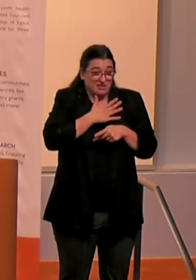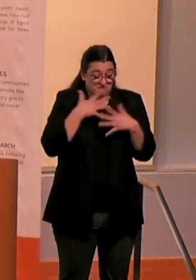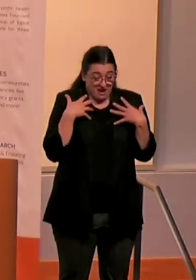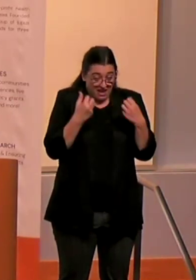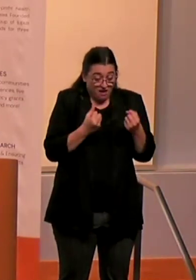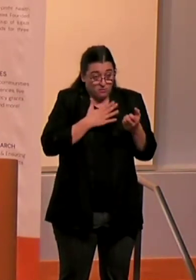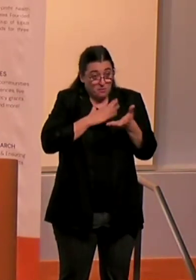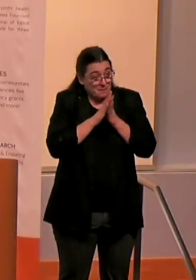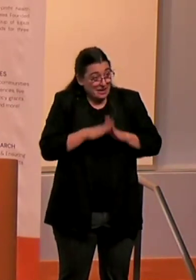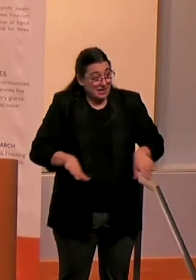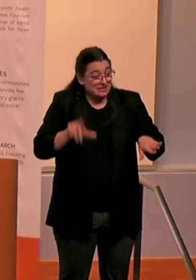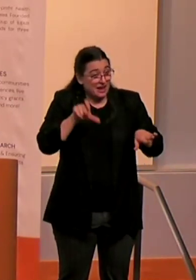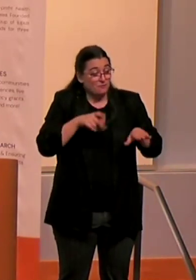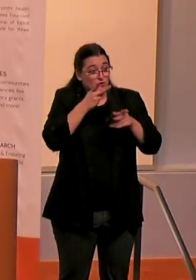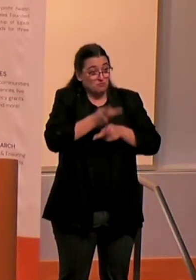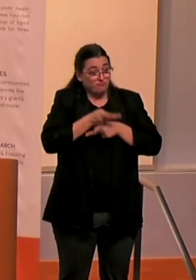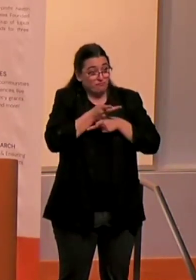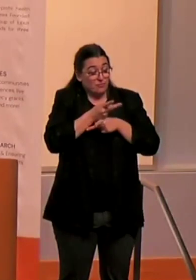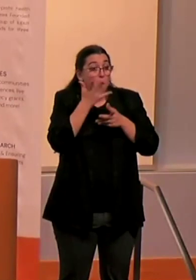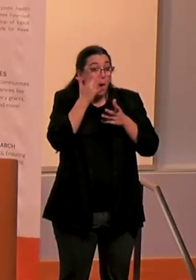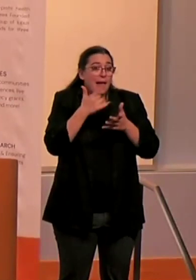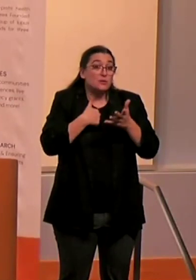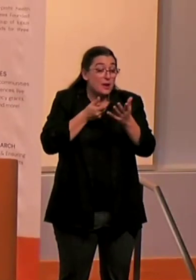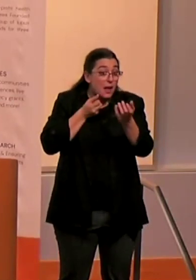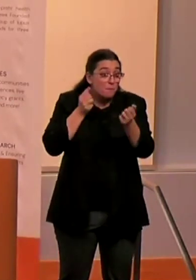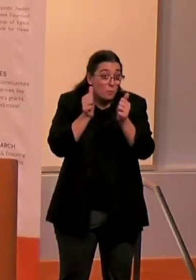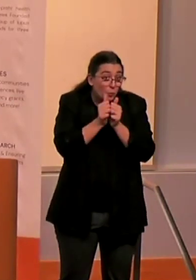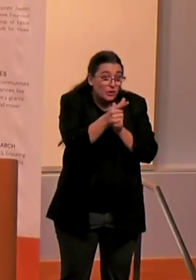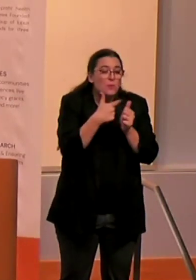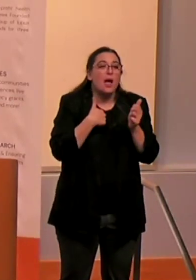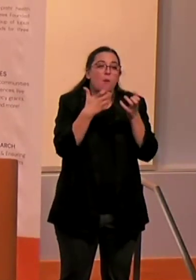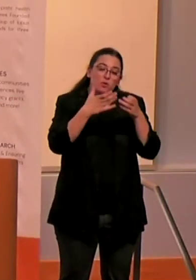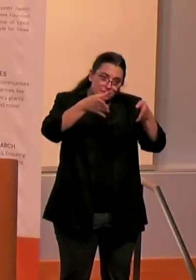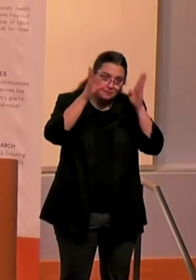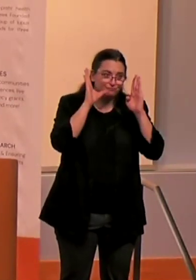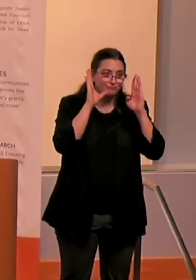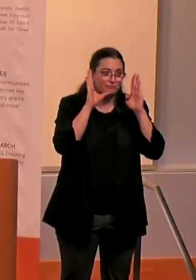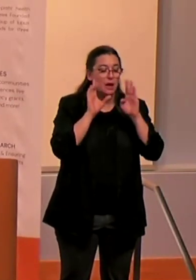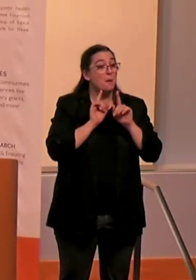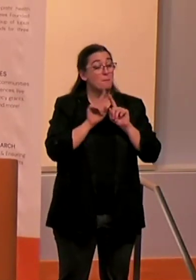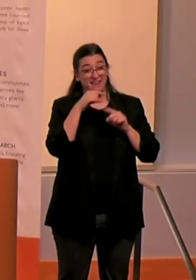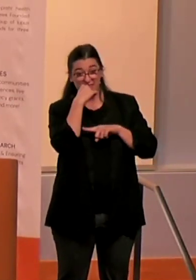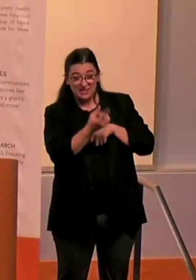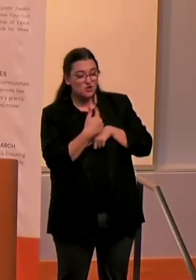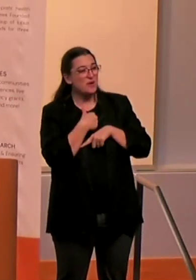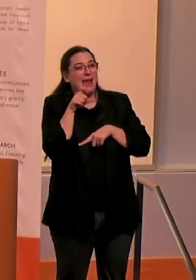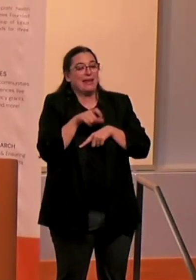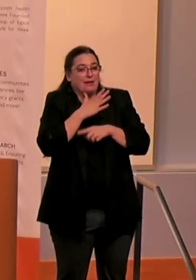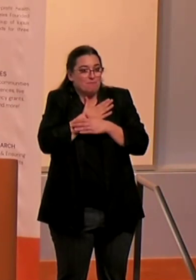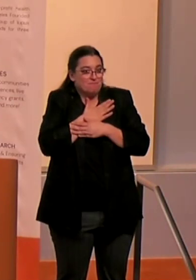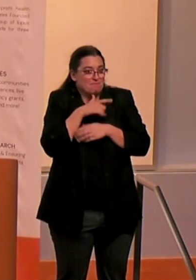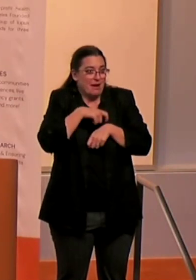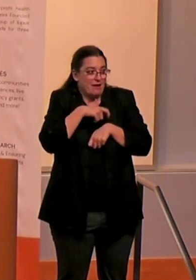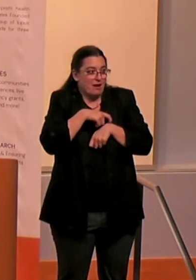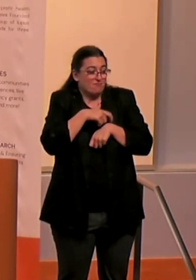my peace so that when I am with you, I'm fully present and I can give you my whole self. But when I'm saying I need my time, it's